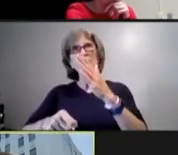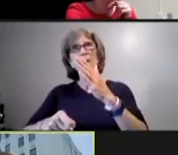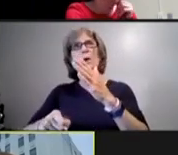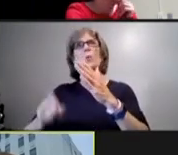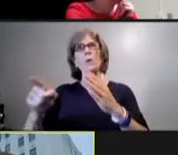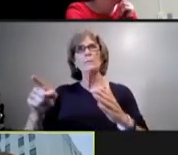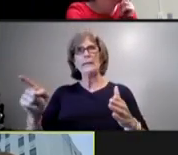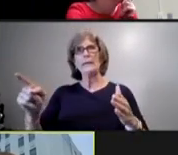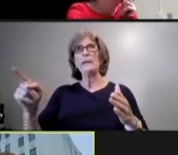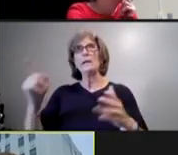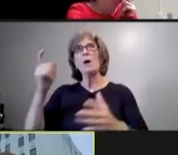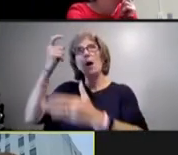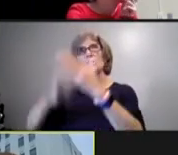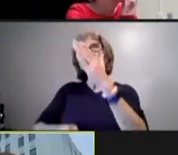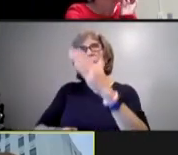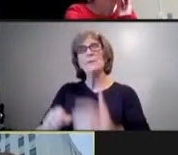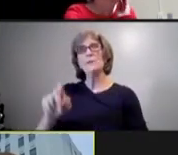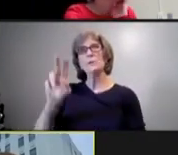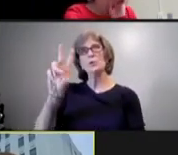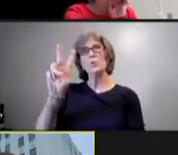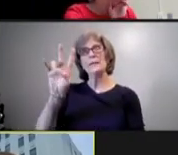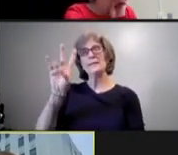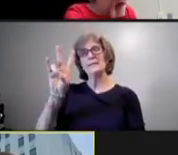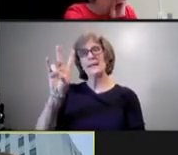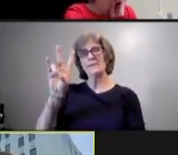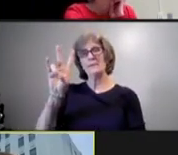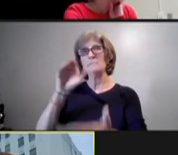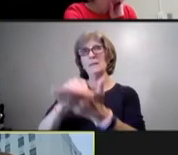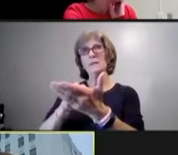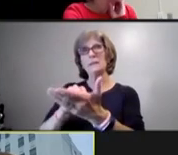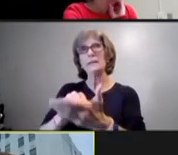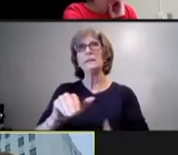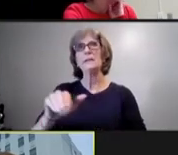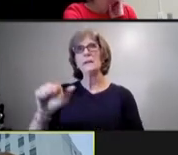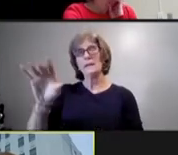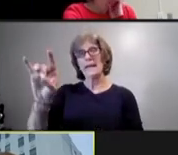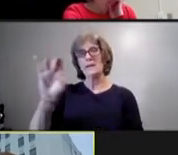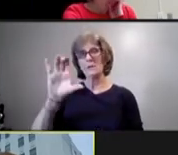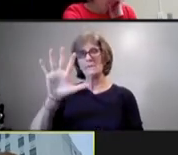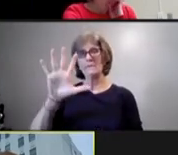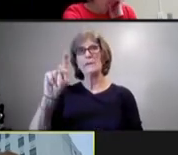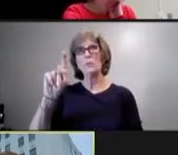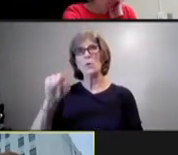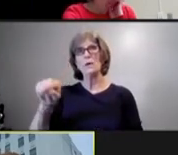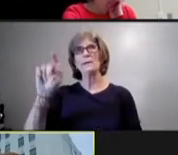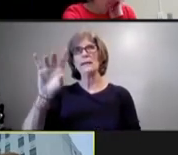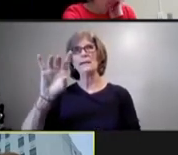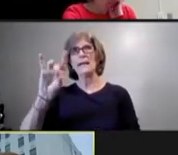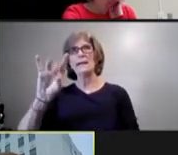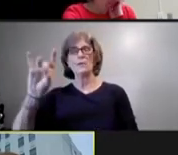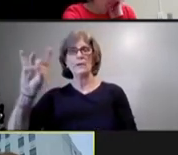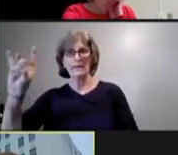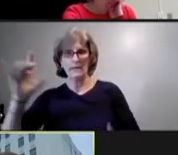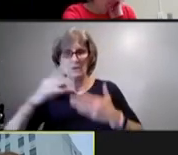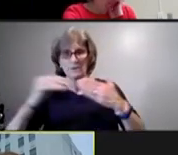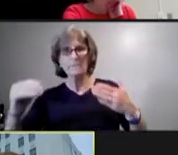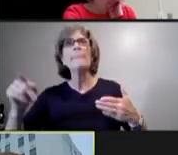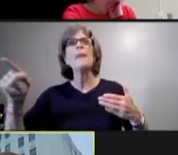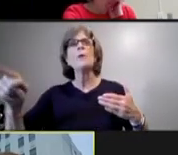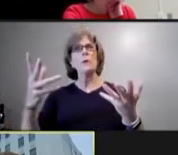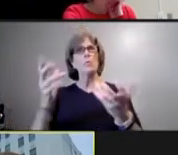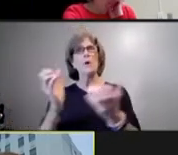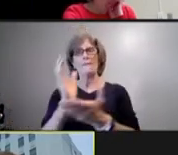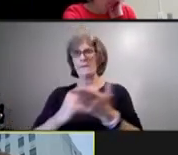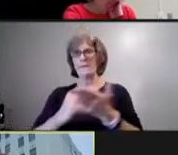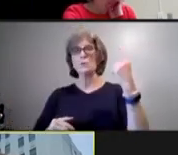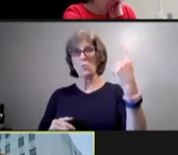$27,851,888. The developer has approached the URA requesting additional gap financing to the rental gap program for both Phase 1B and Phase